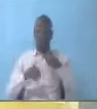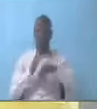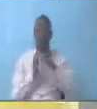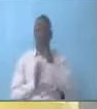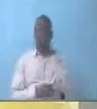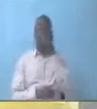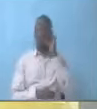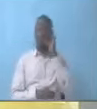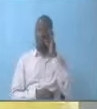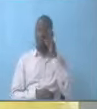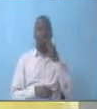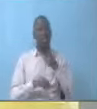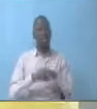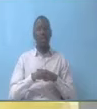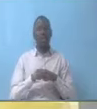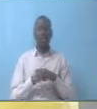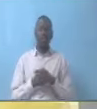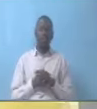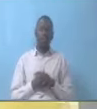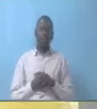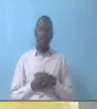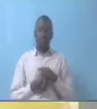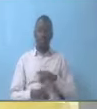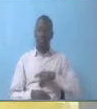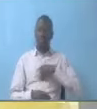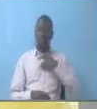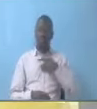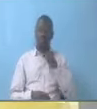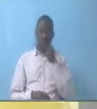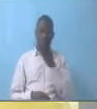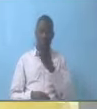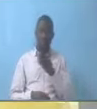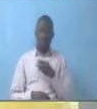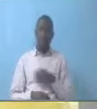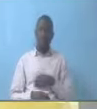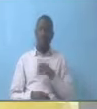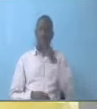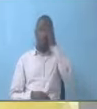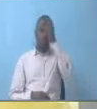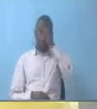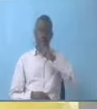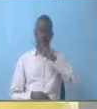And I'm proud to share. Ma ngi kon pougaro pour wax ne. The police station